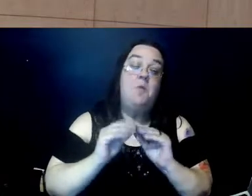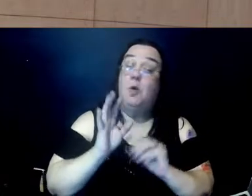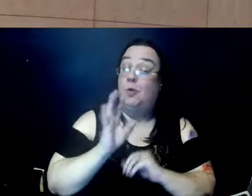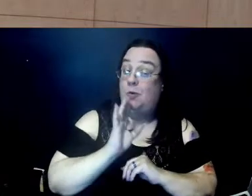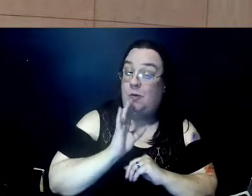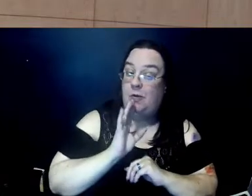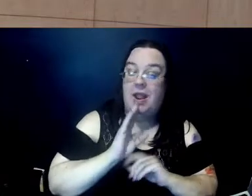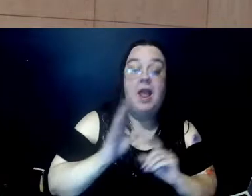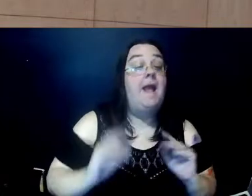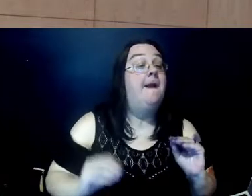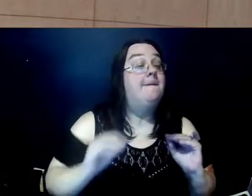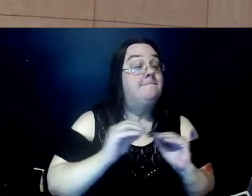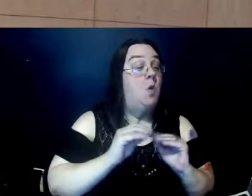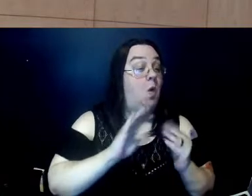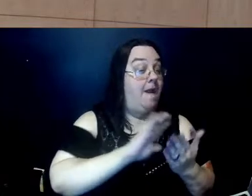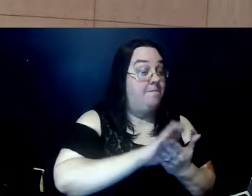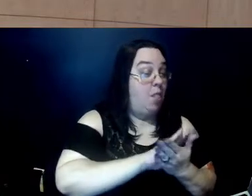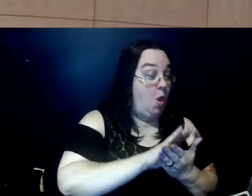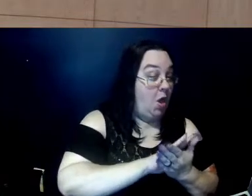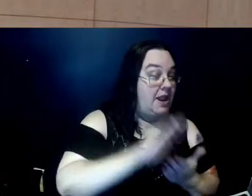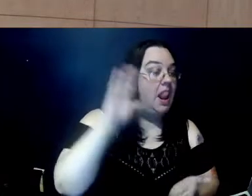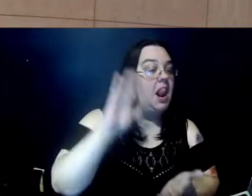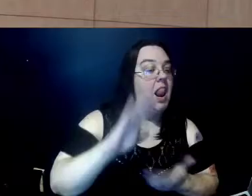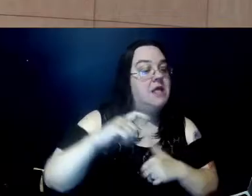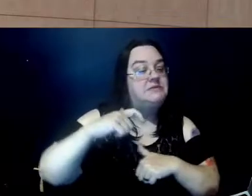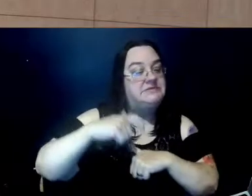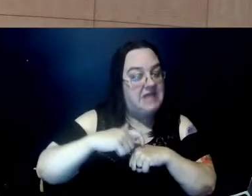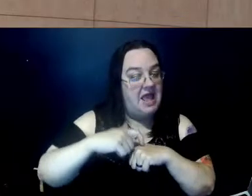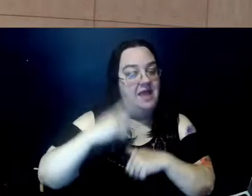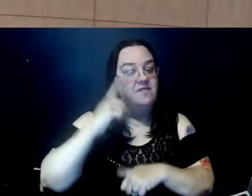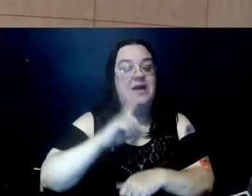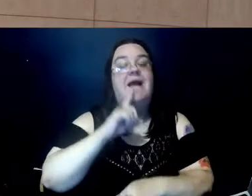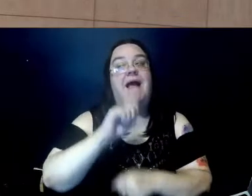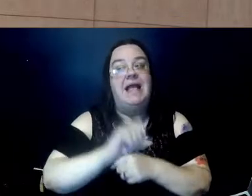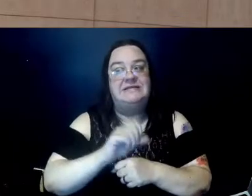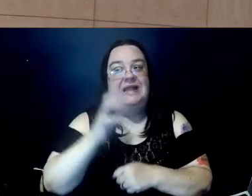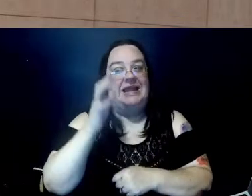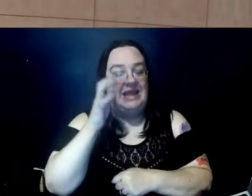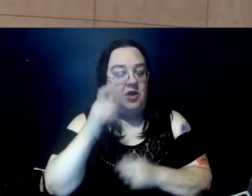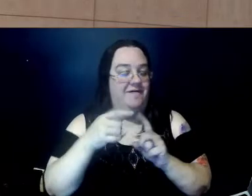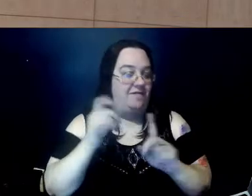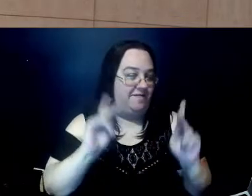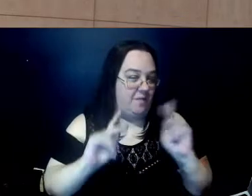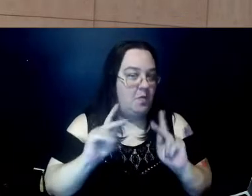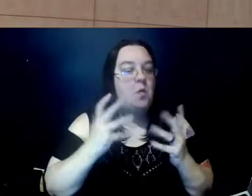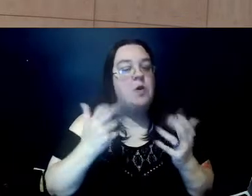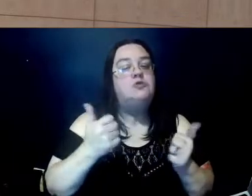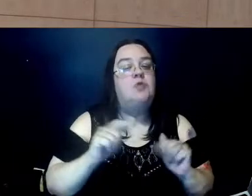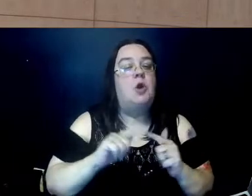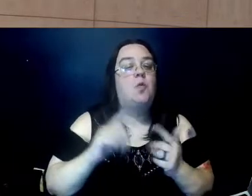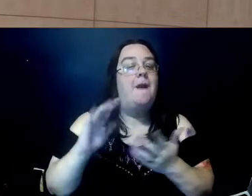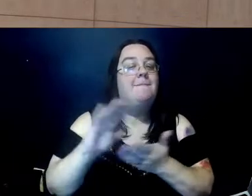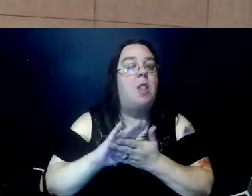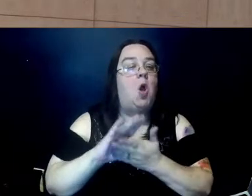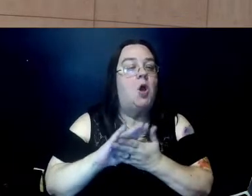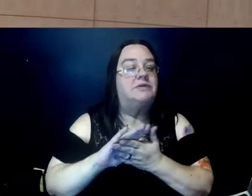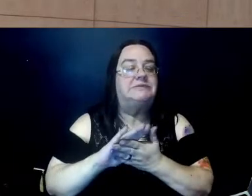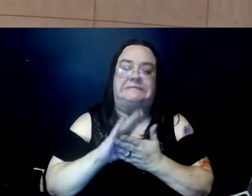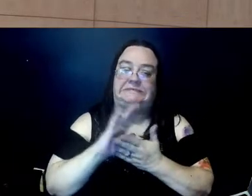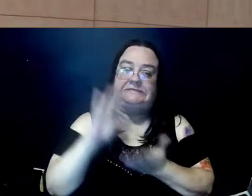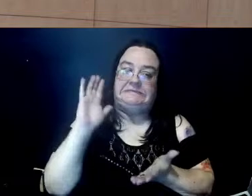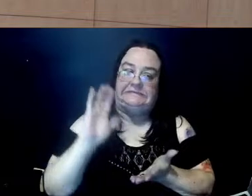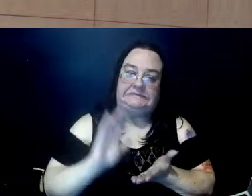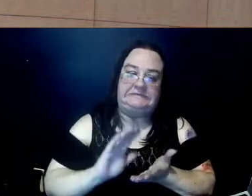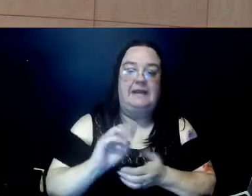more applauding we do, the less time we will have to actually hear from folks. So let us try to keep the applause to a minimum.